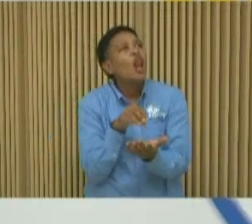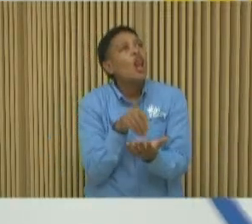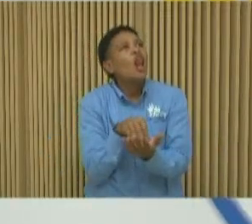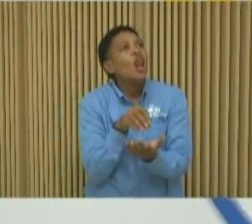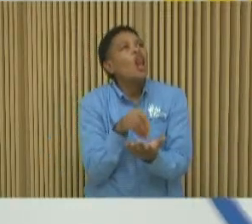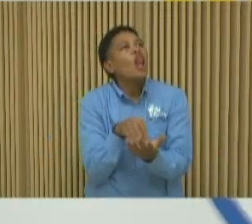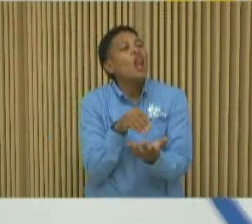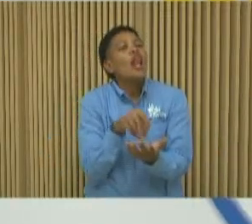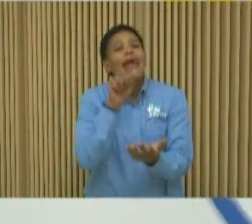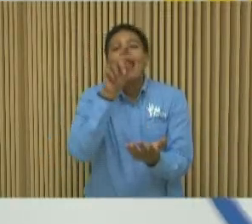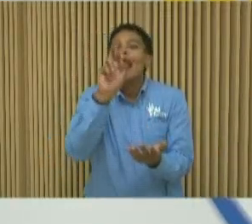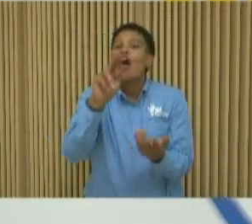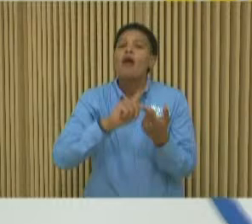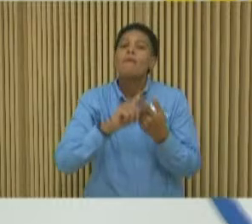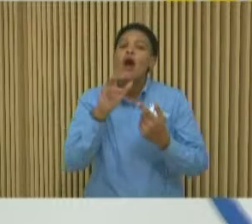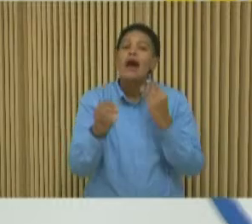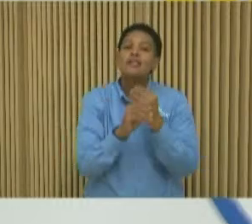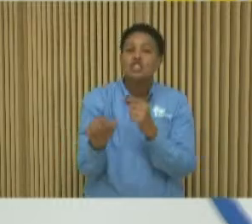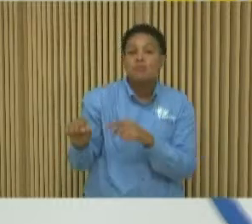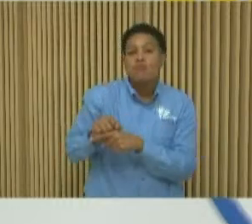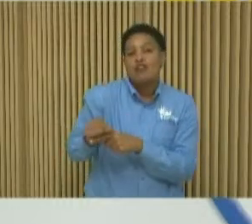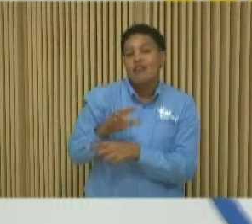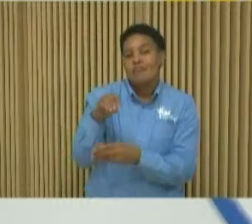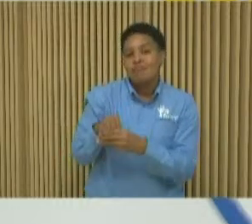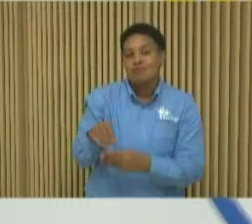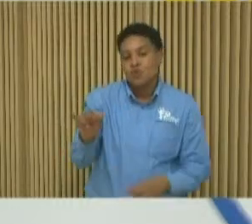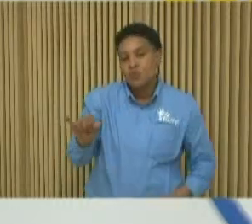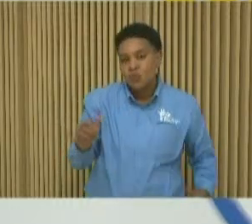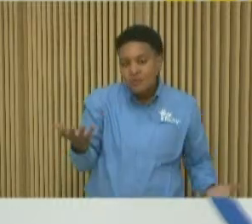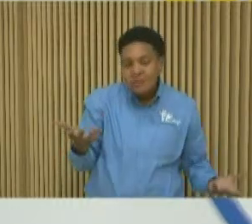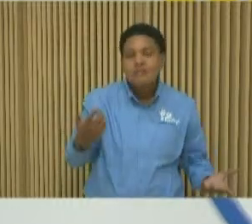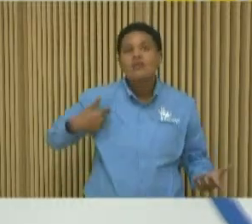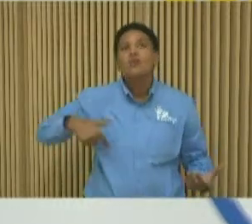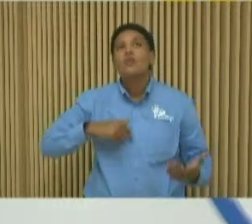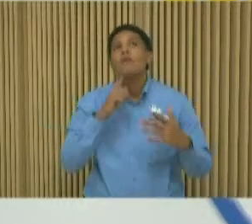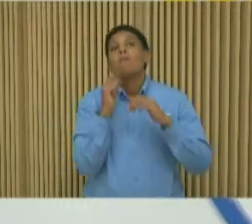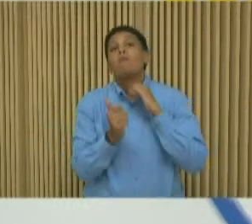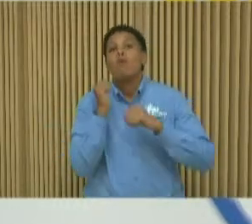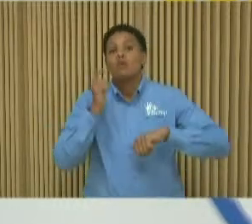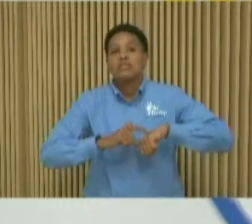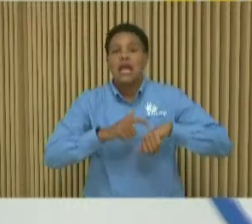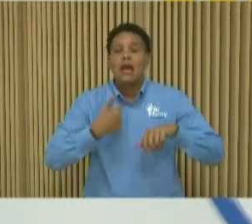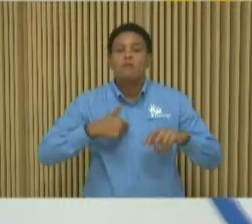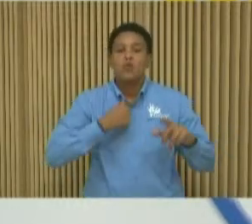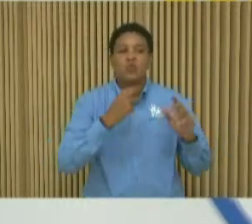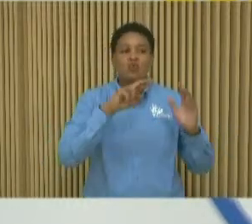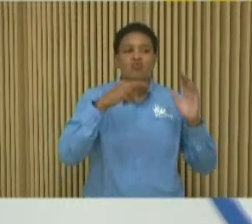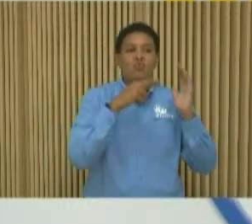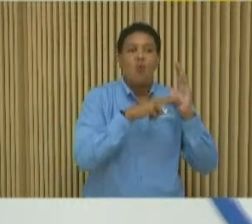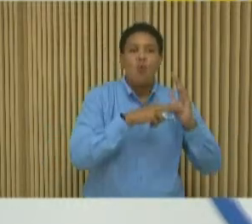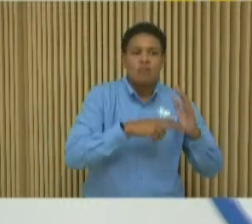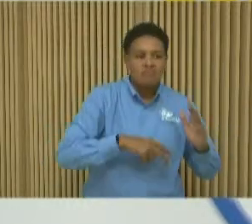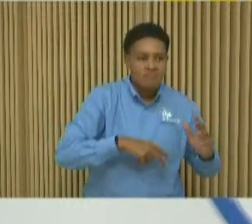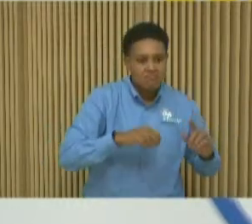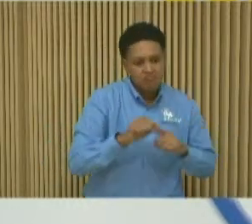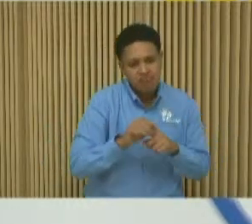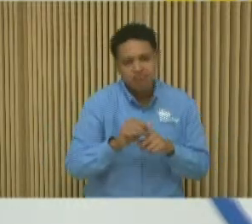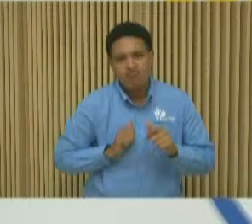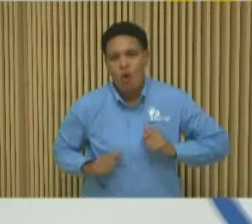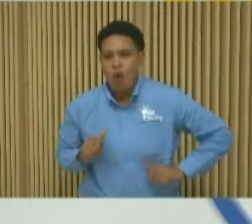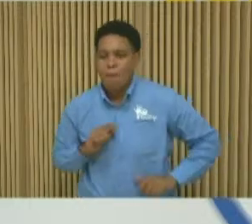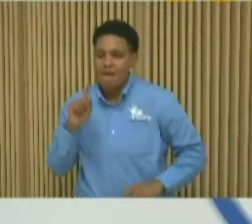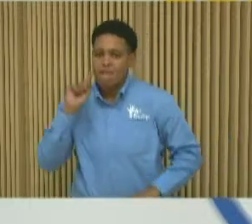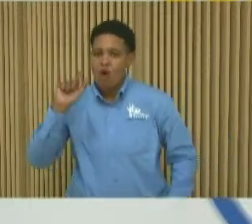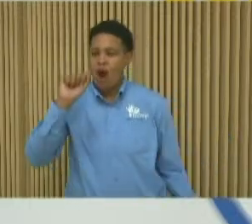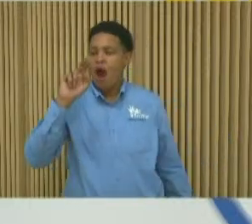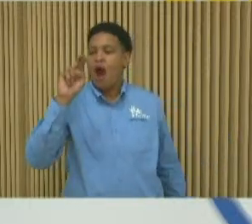aspects of ADR, but also the practical aspects. We, at most times, we did role play for arbitration, mediation,